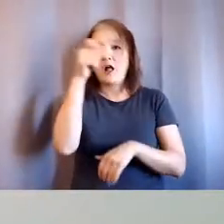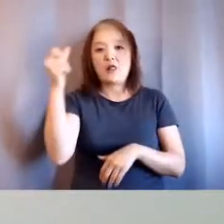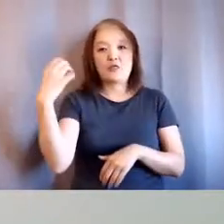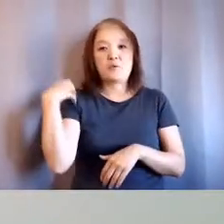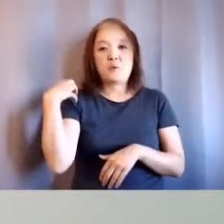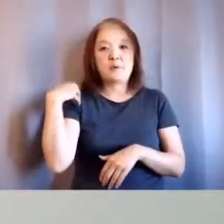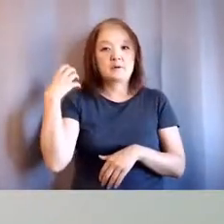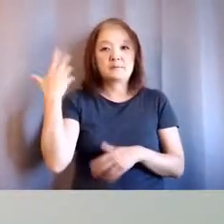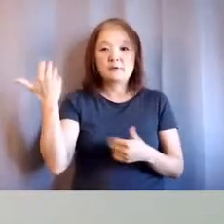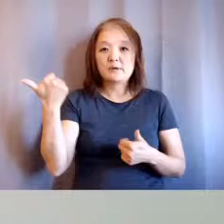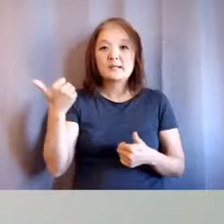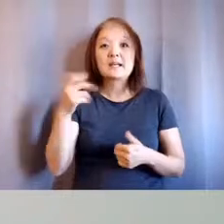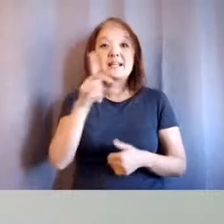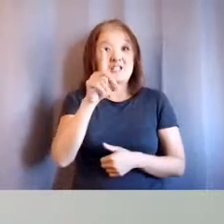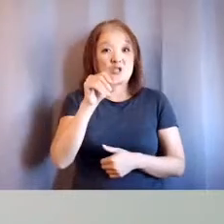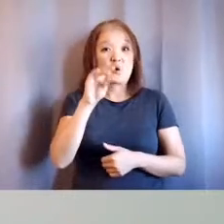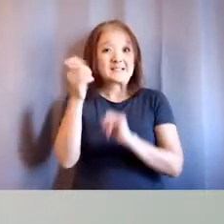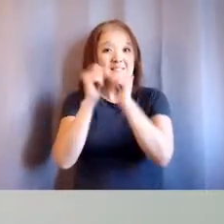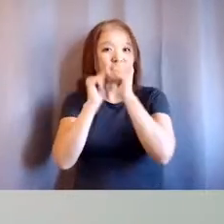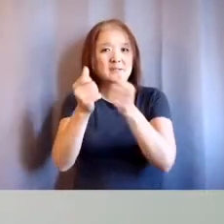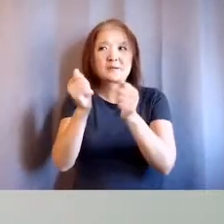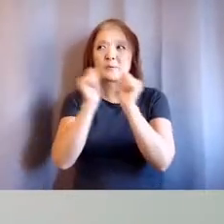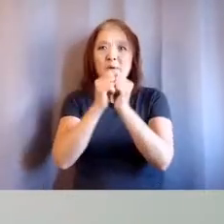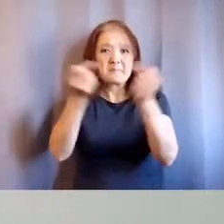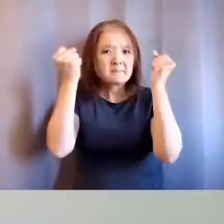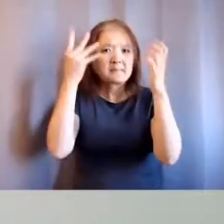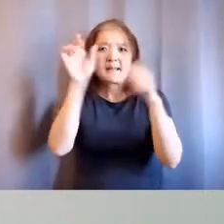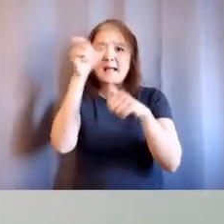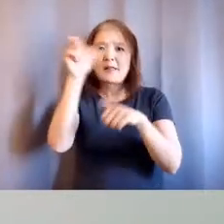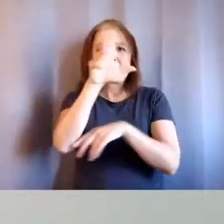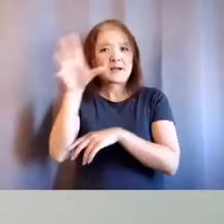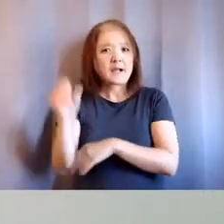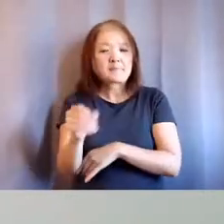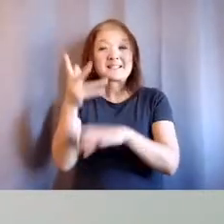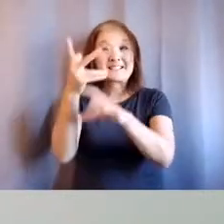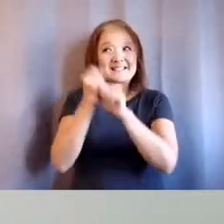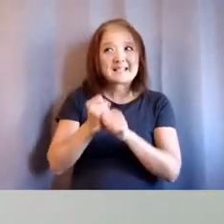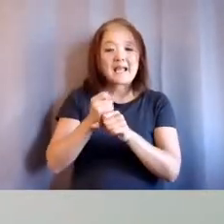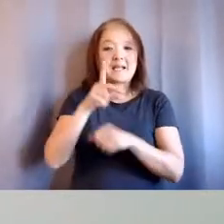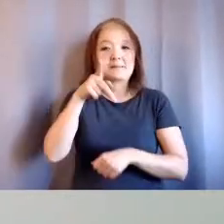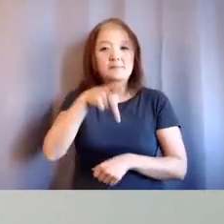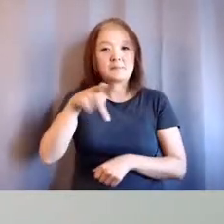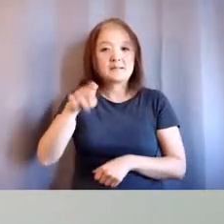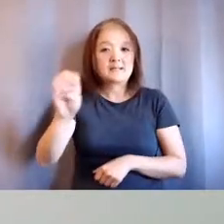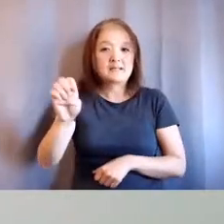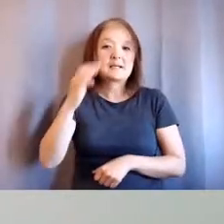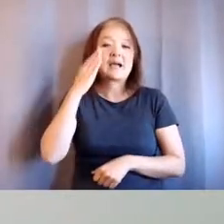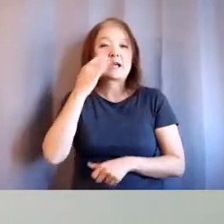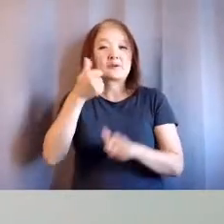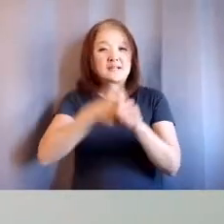is competing with tons of other people to get access to PPE. I know that each campus has a small supply right